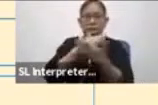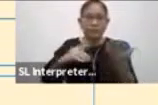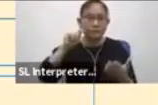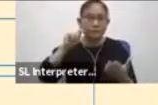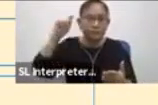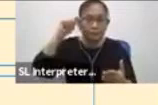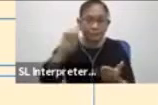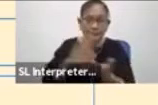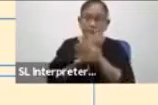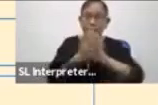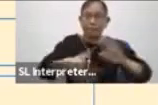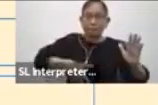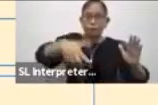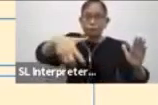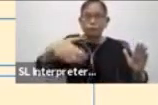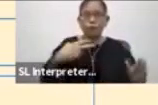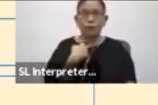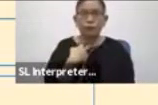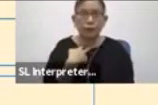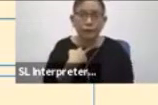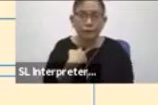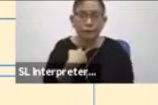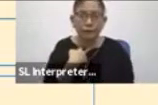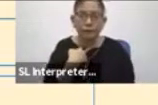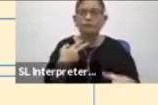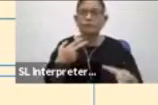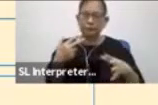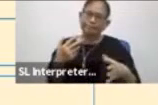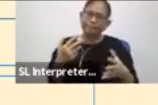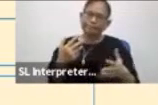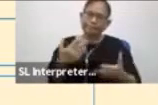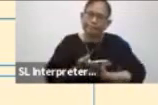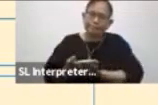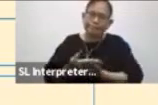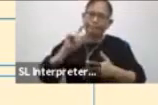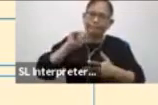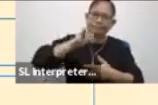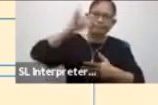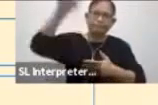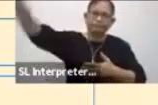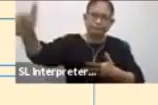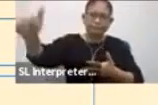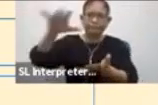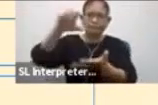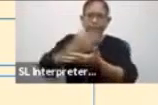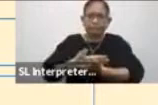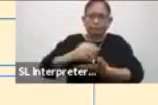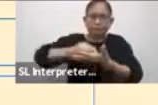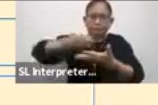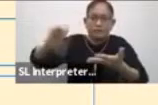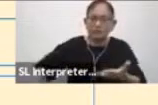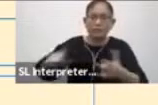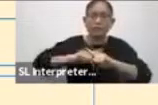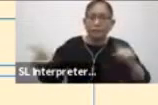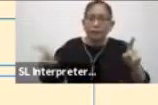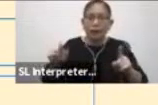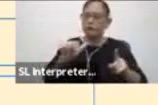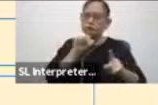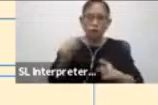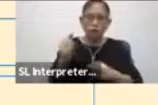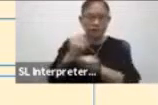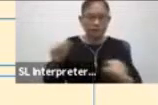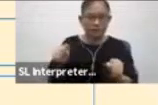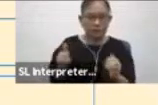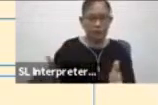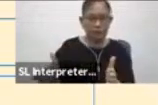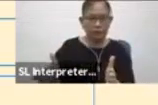raped tend to get an abortion, oftentimes using unsafe ways to cover up their